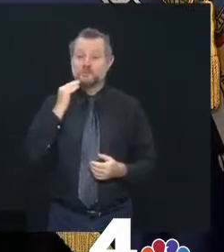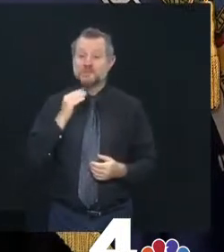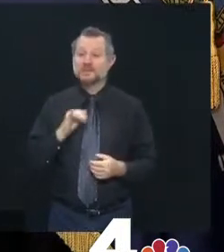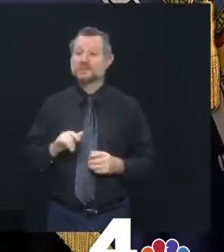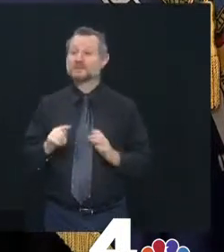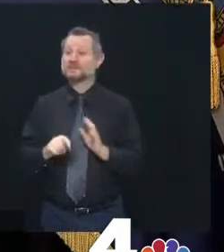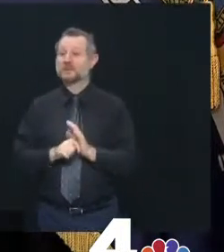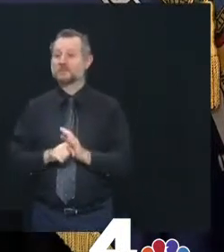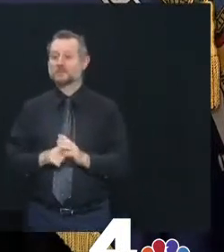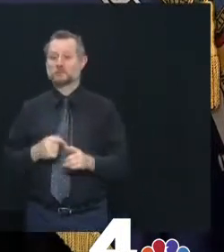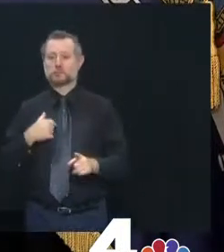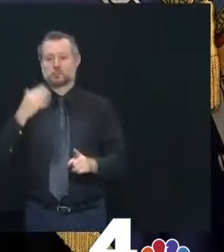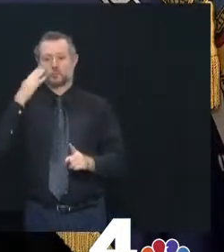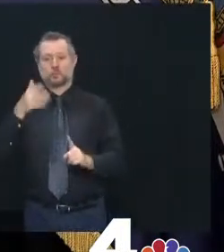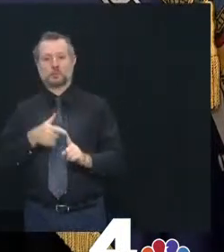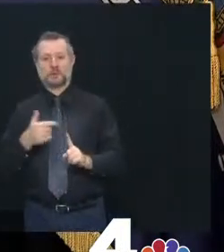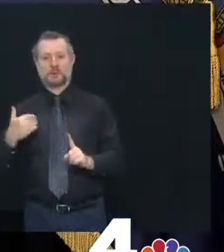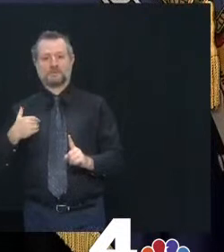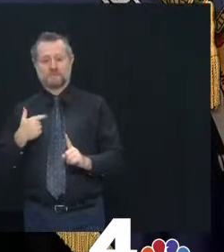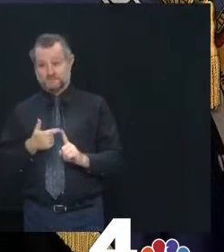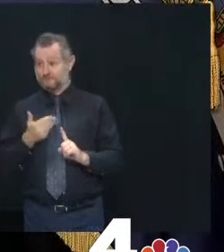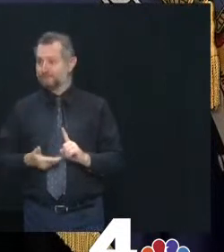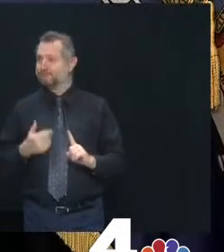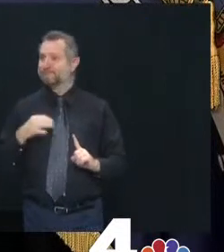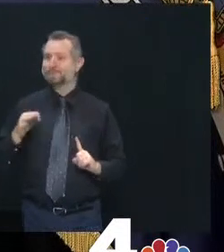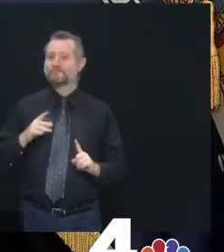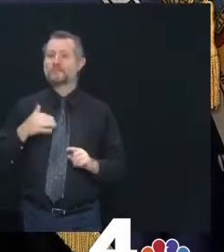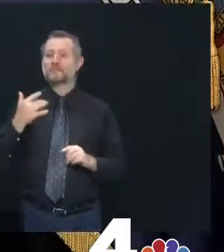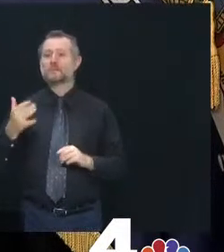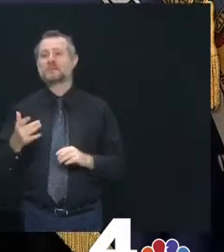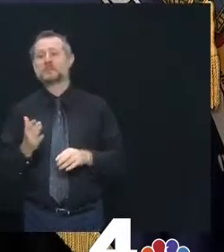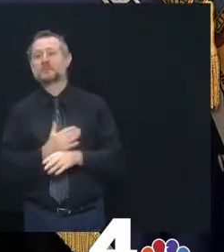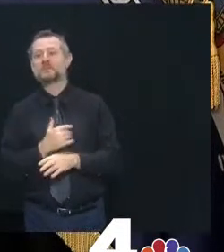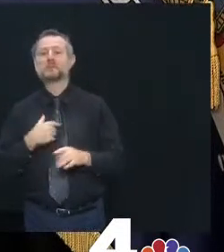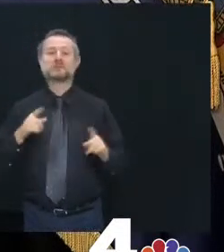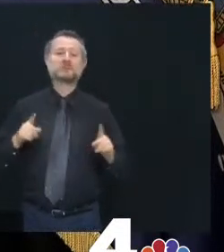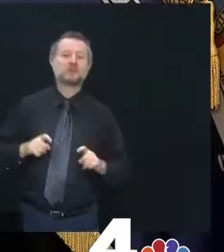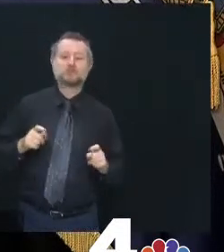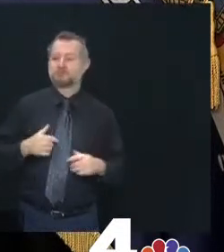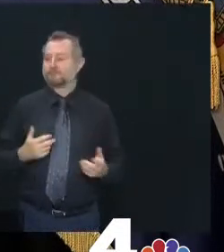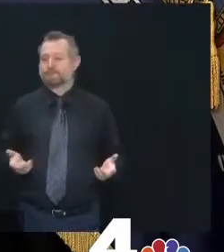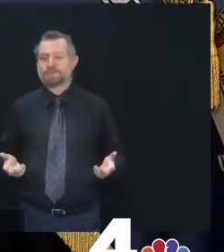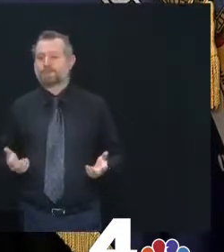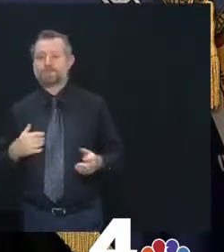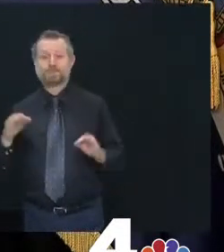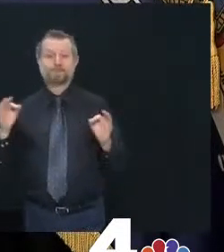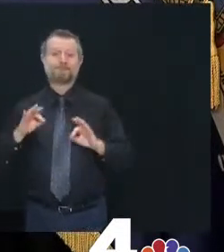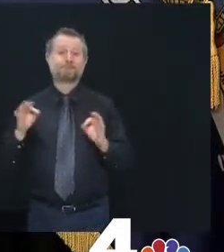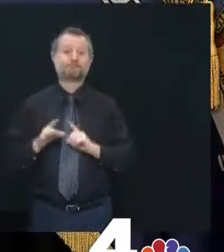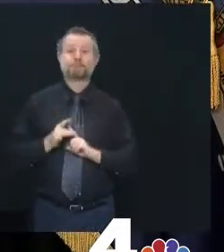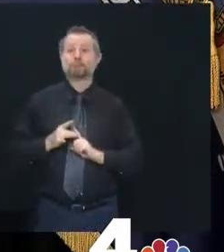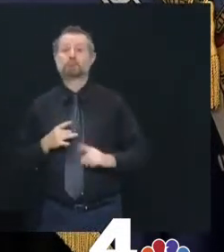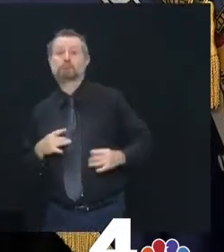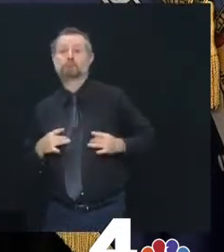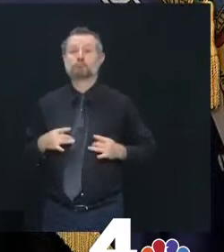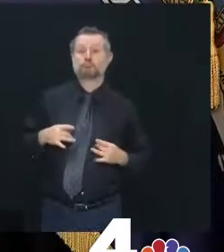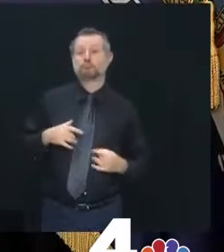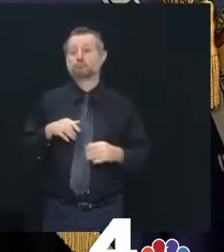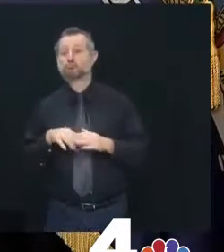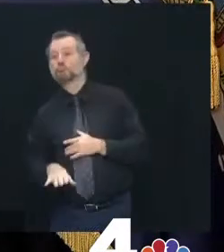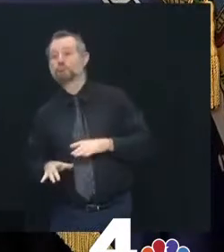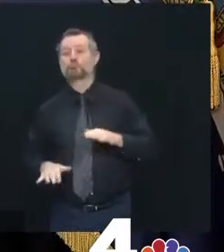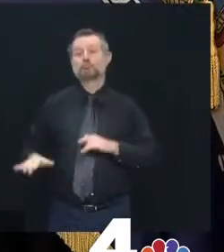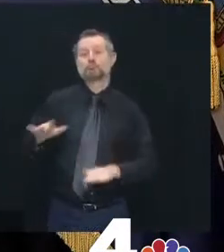knew it, before we had any testing capacity, and frankly, back when this country